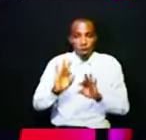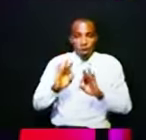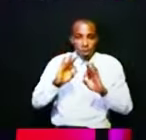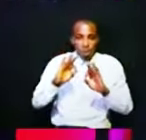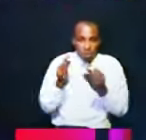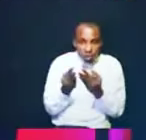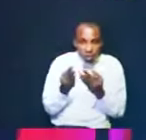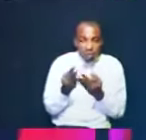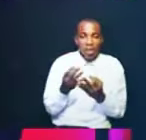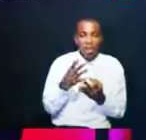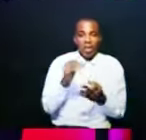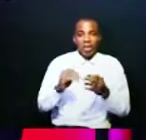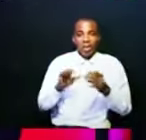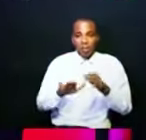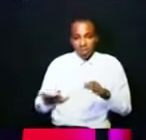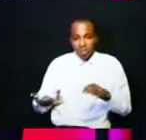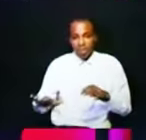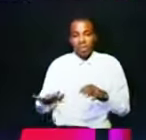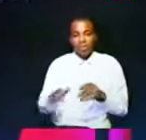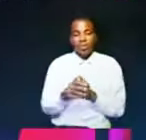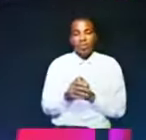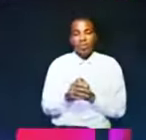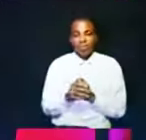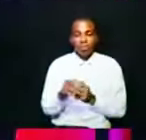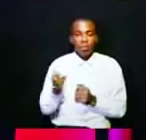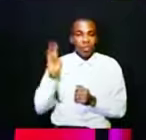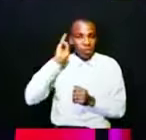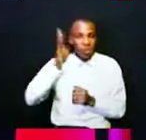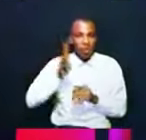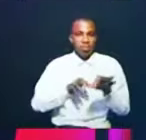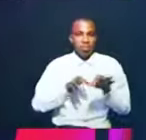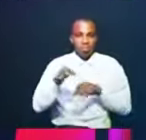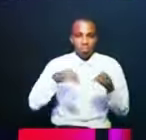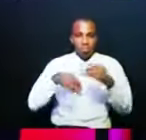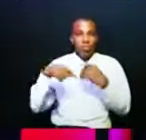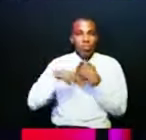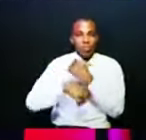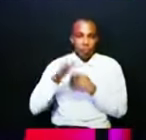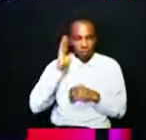meyashwe fapema. And you numi a boy, and as we see ye.